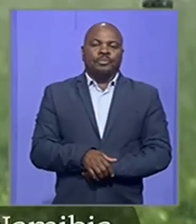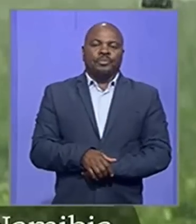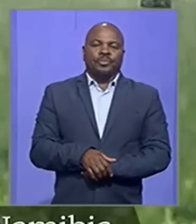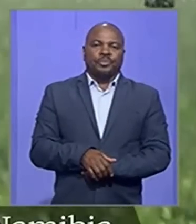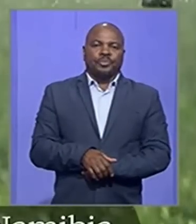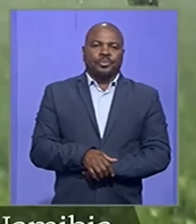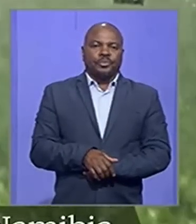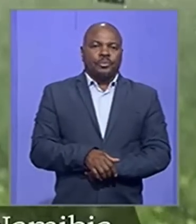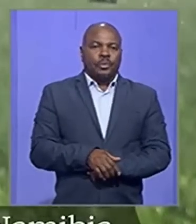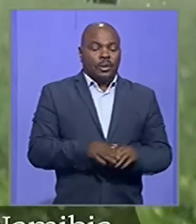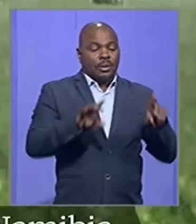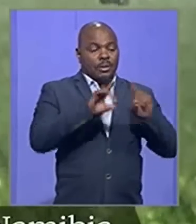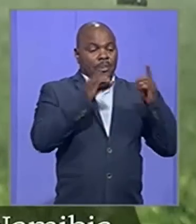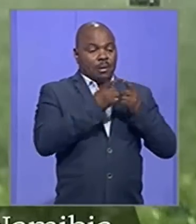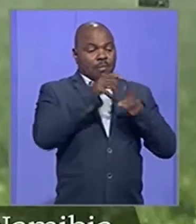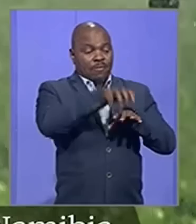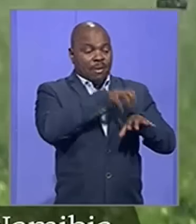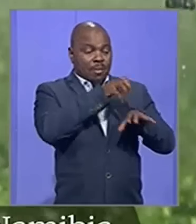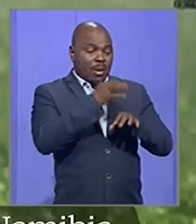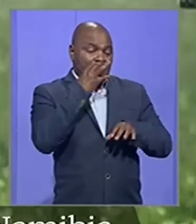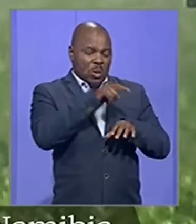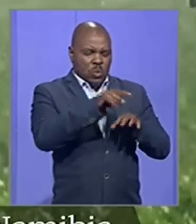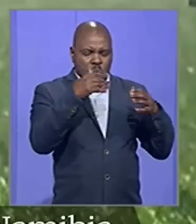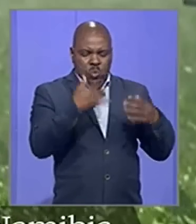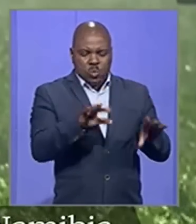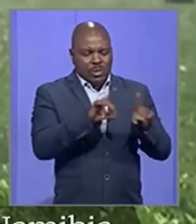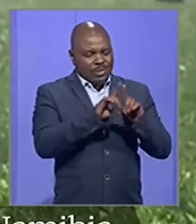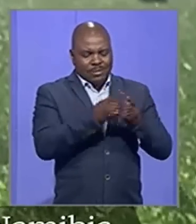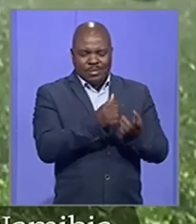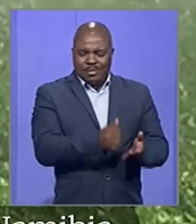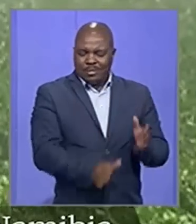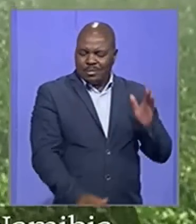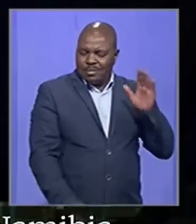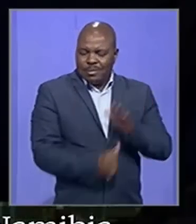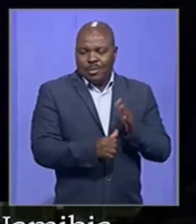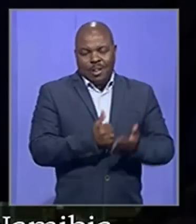Bathati ba lefapha la temothuo ba re lephata leno le botlhokwa thata mo ikonomi ya